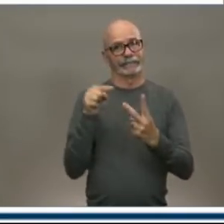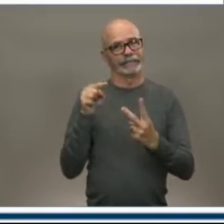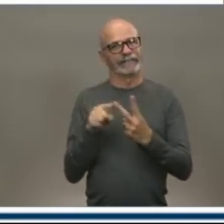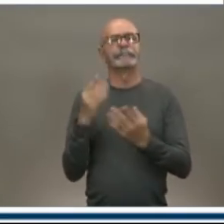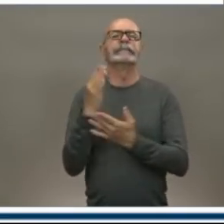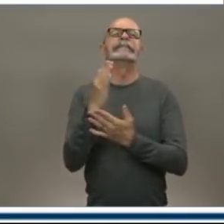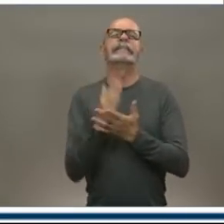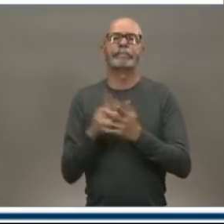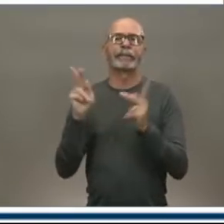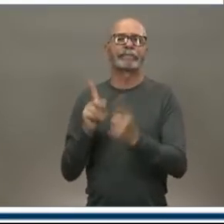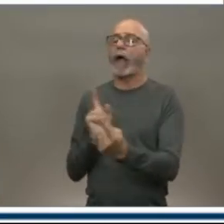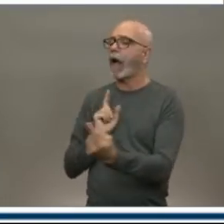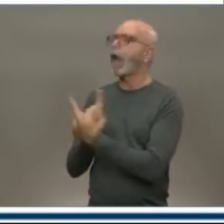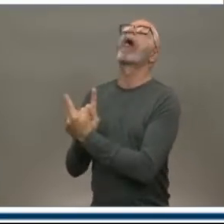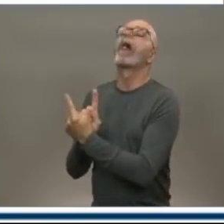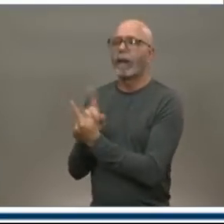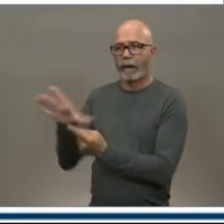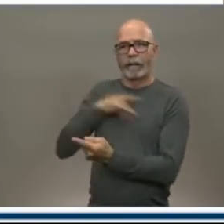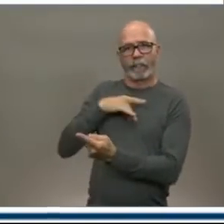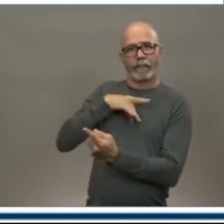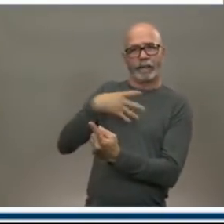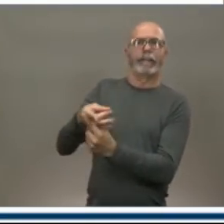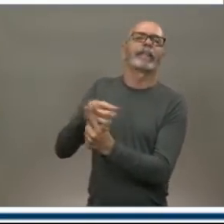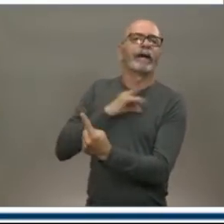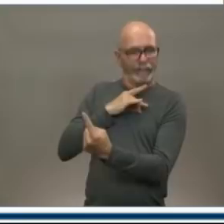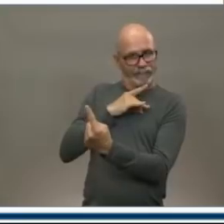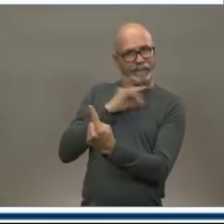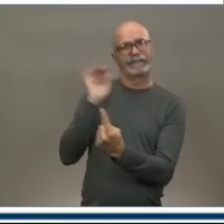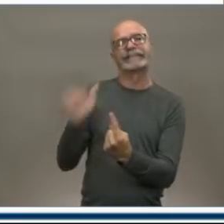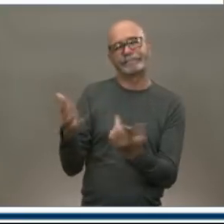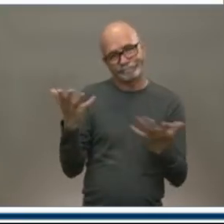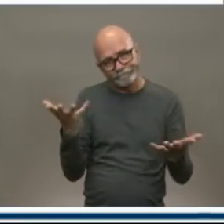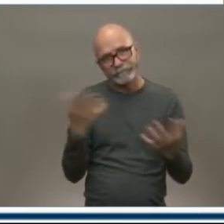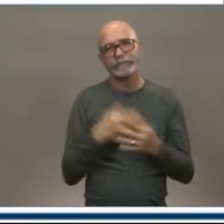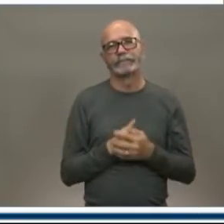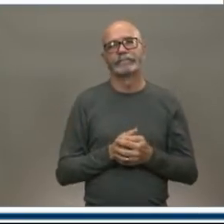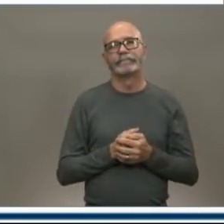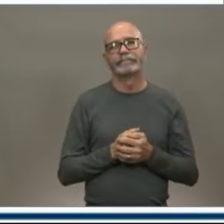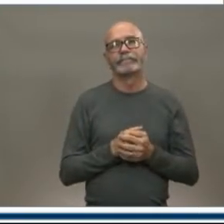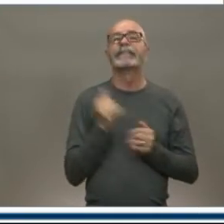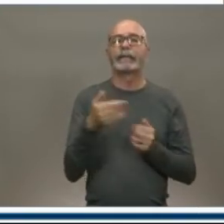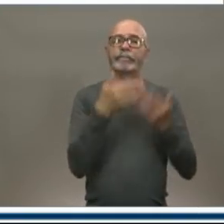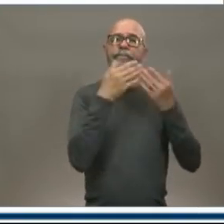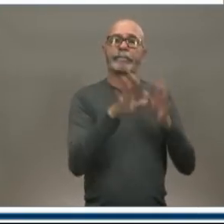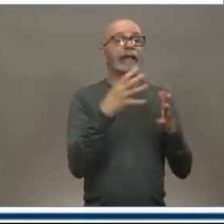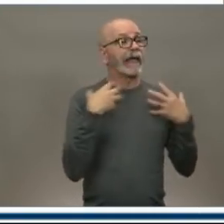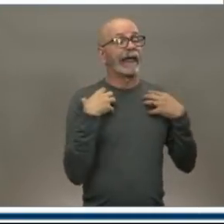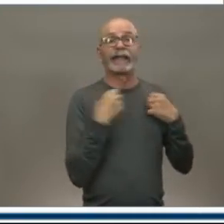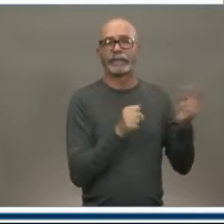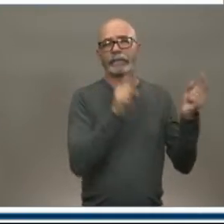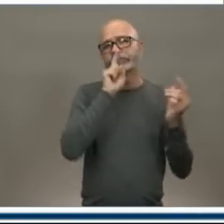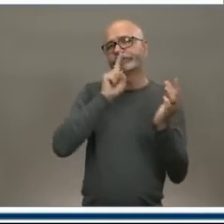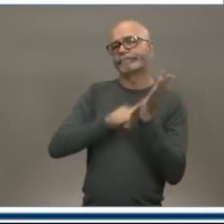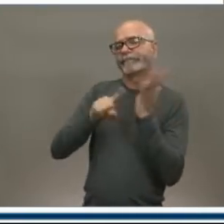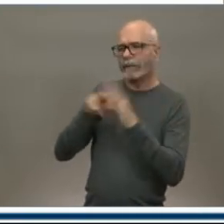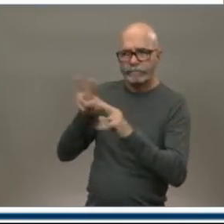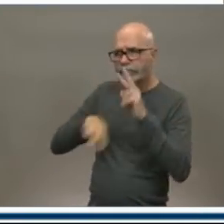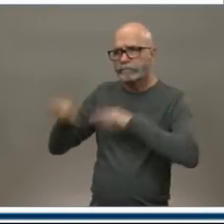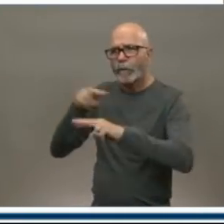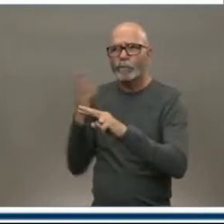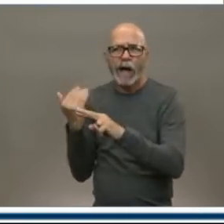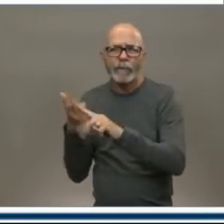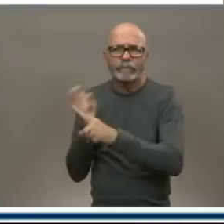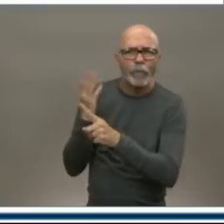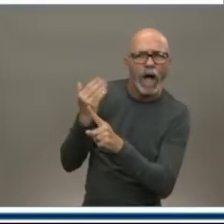and contacts within those two groups. And so Public Health, the Health Authority, Public Health, is working now to try